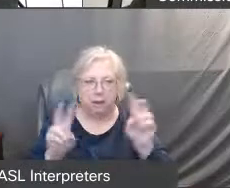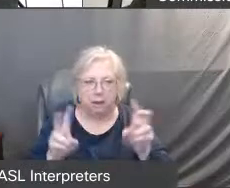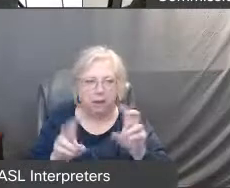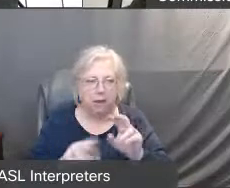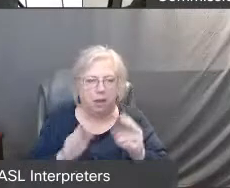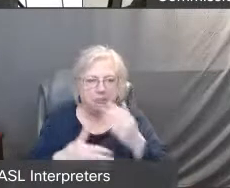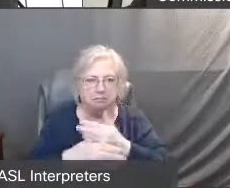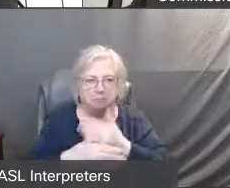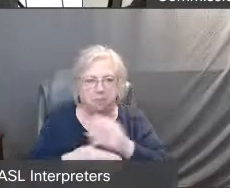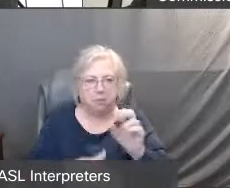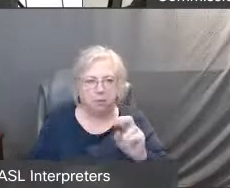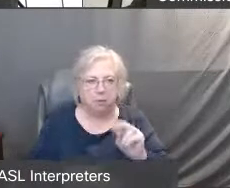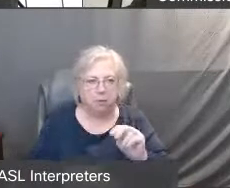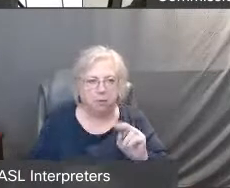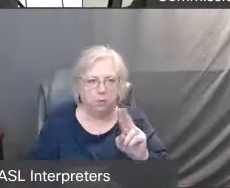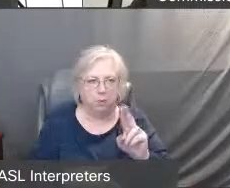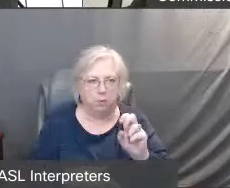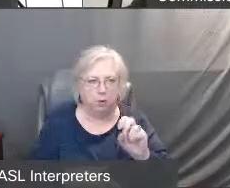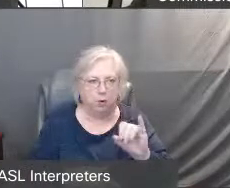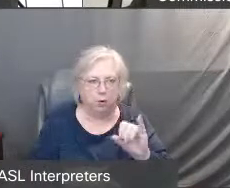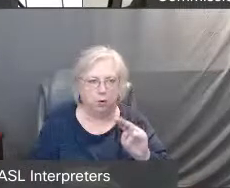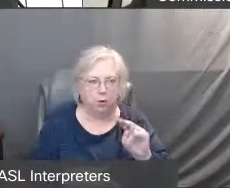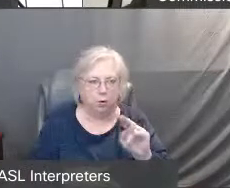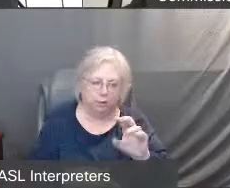Okay, thank you. You're welcome.